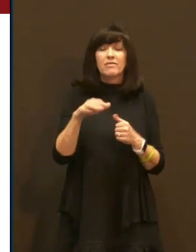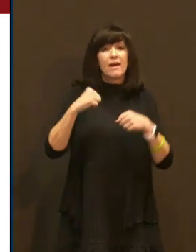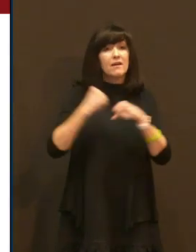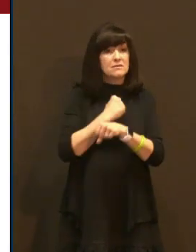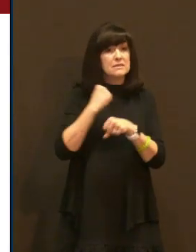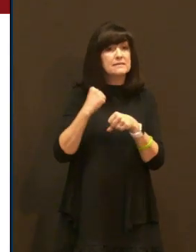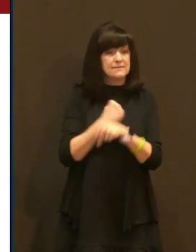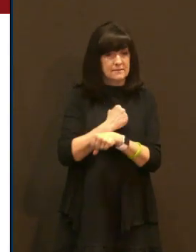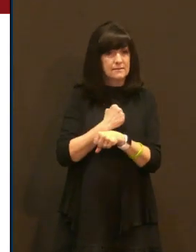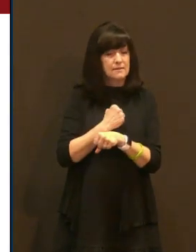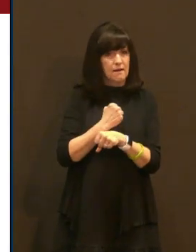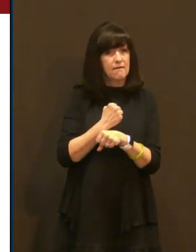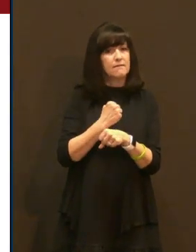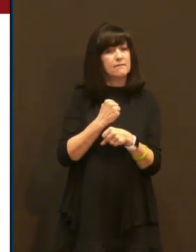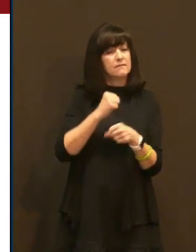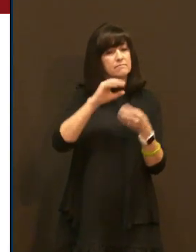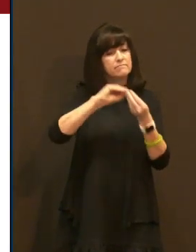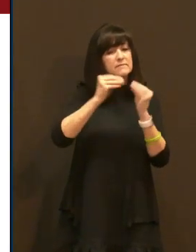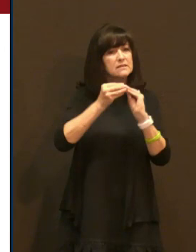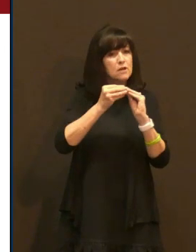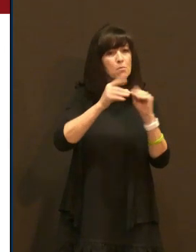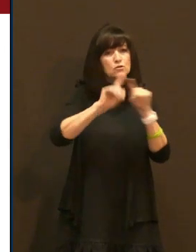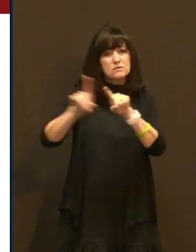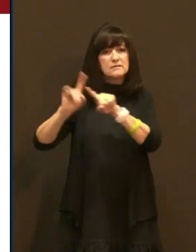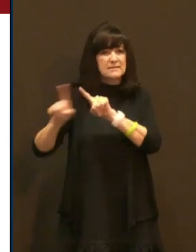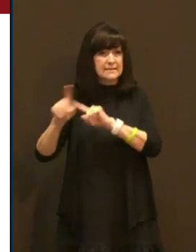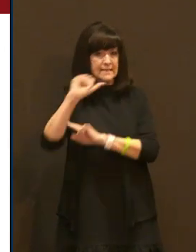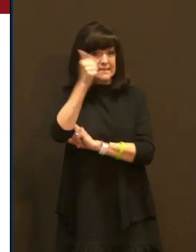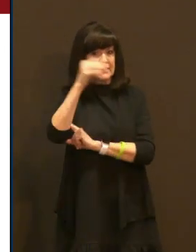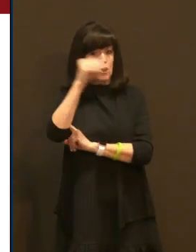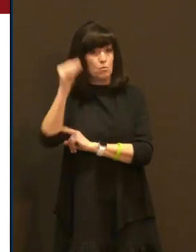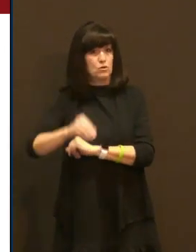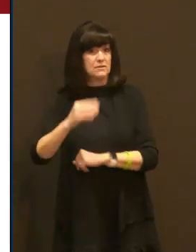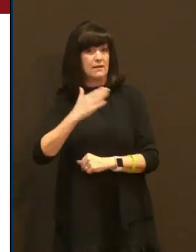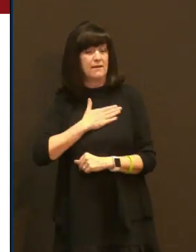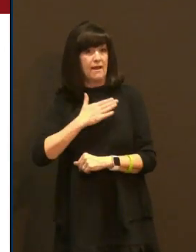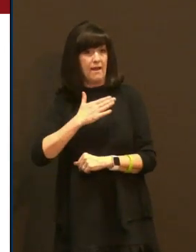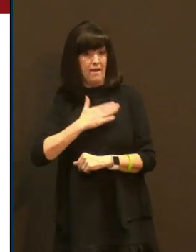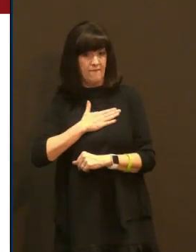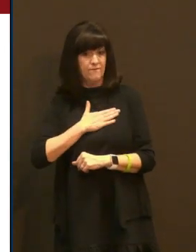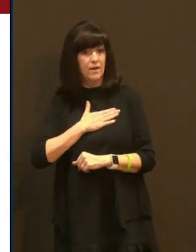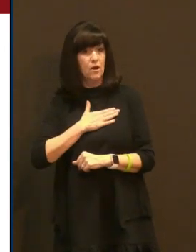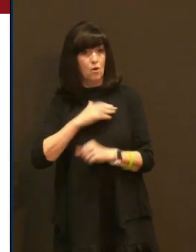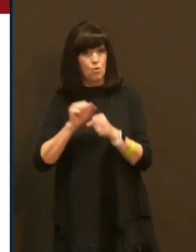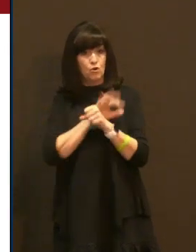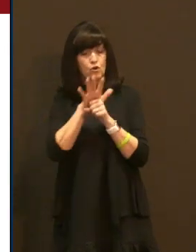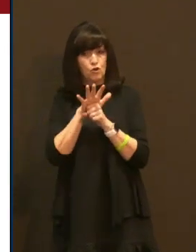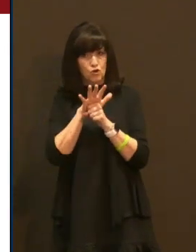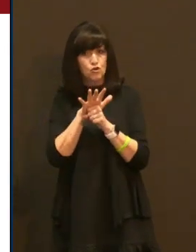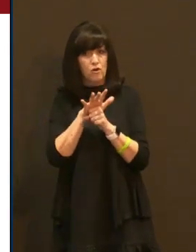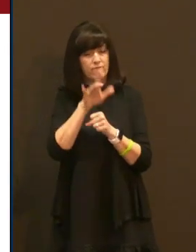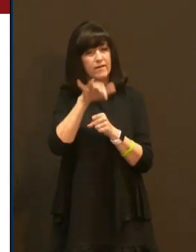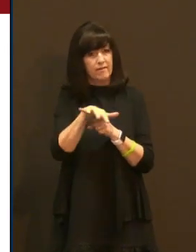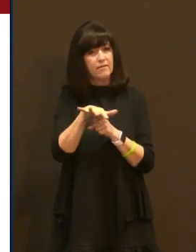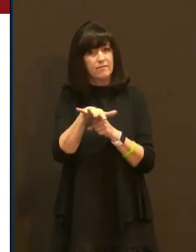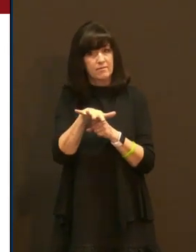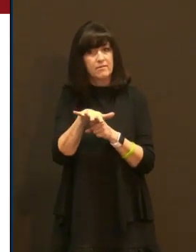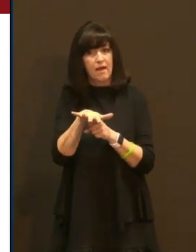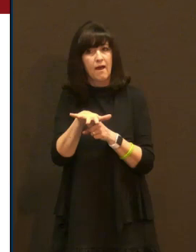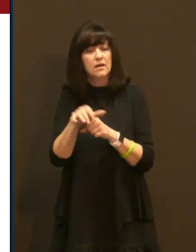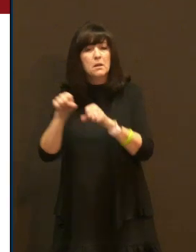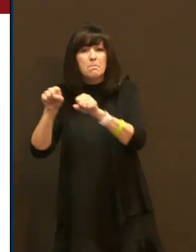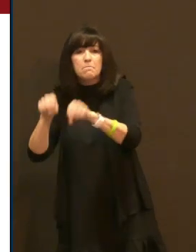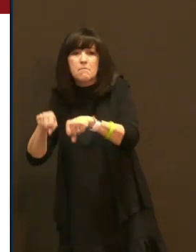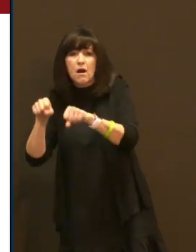About 10% of our positive cases are in the probable definition, and most all of those are